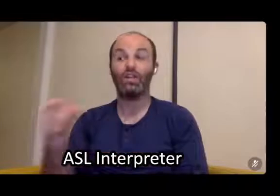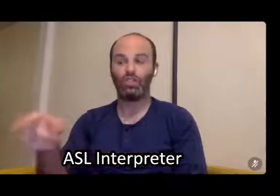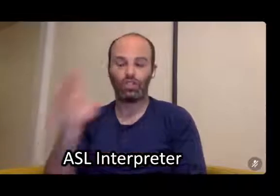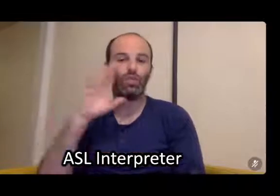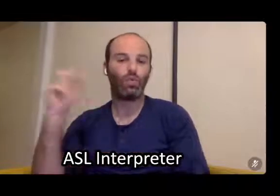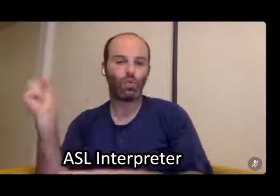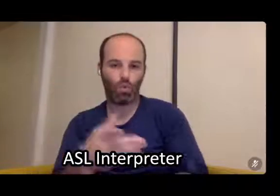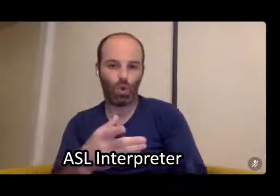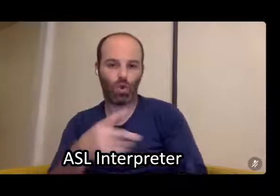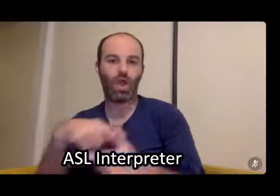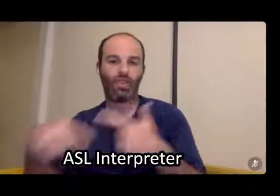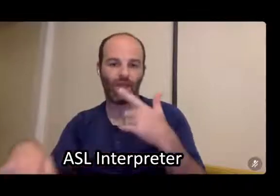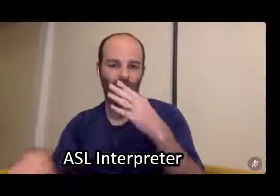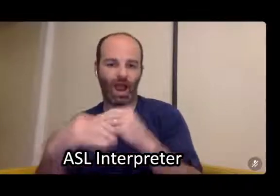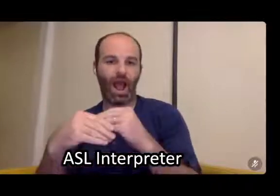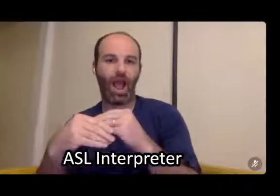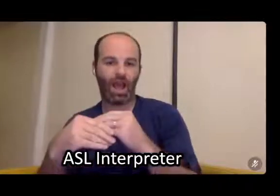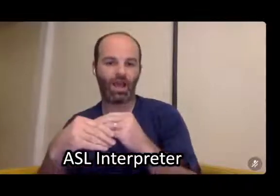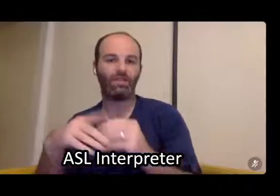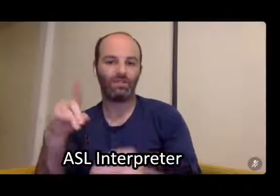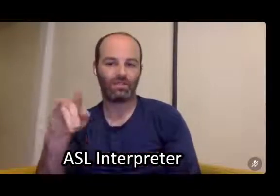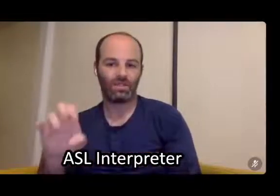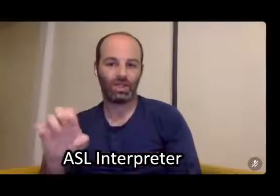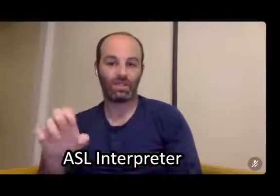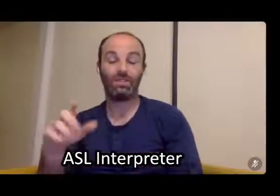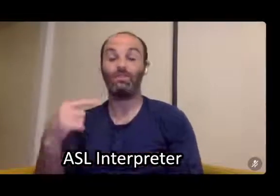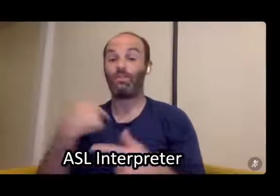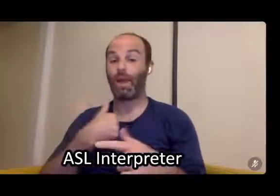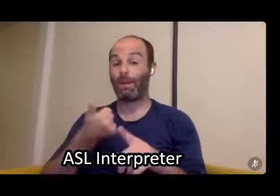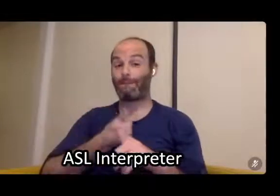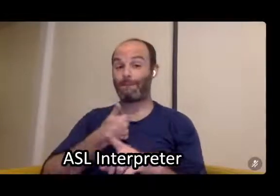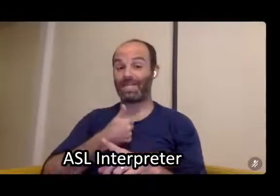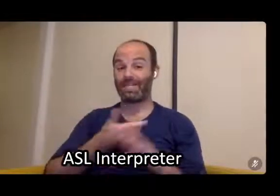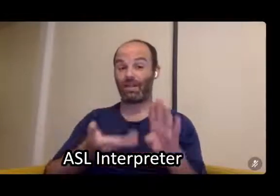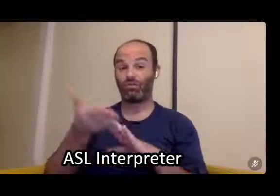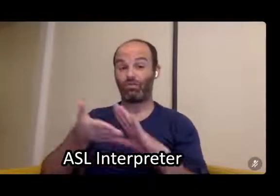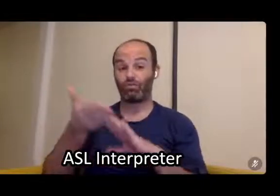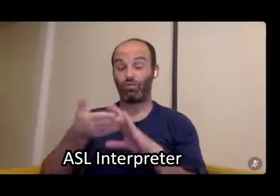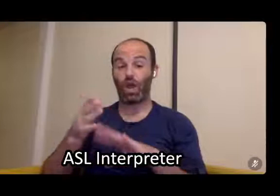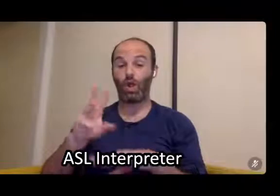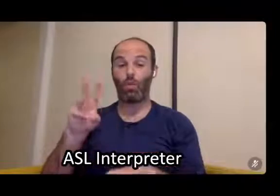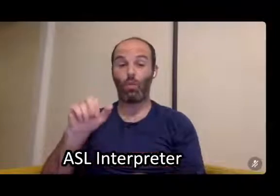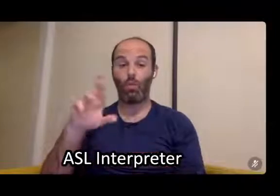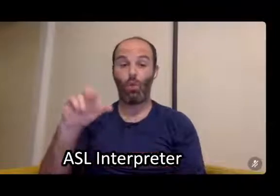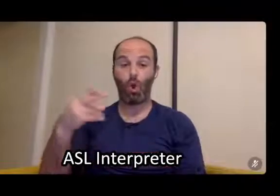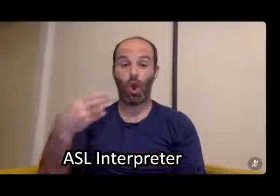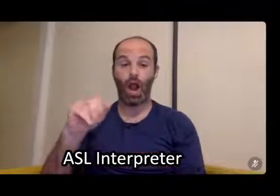I run Warhammer Fantasy games. I've set it up so that when I say, okay, Google, Warhammer test,